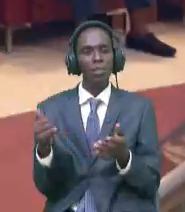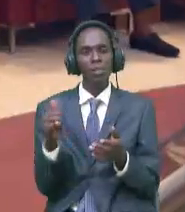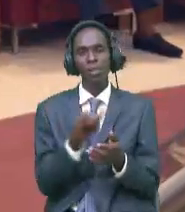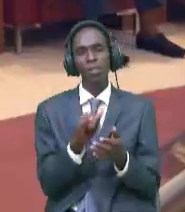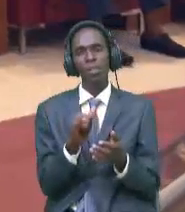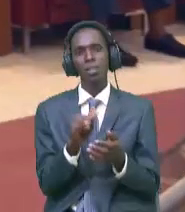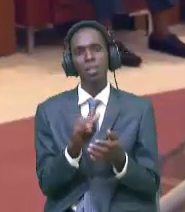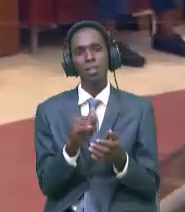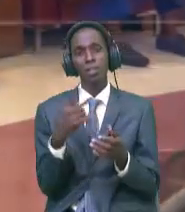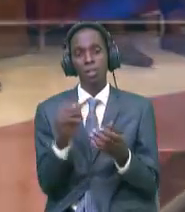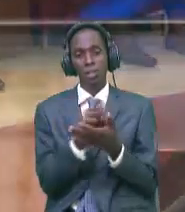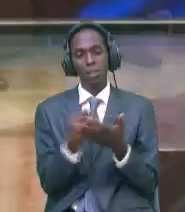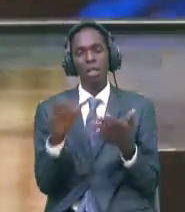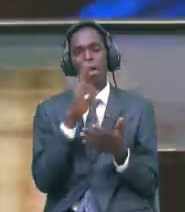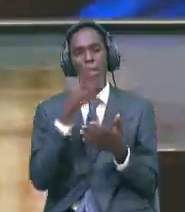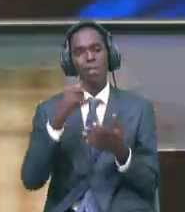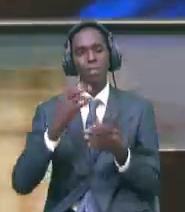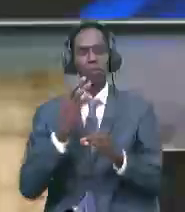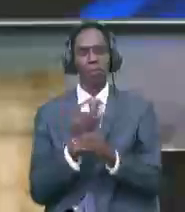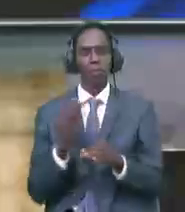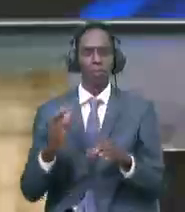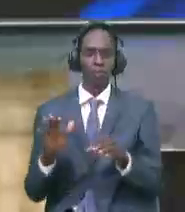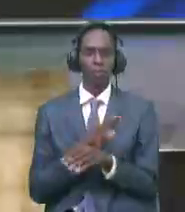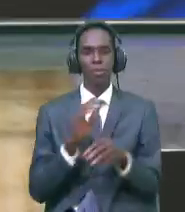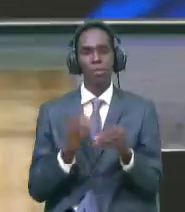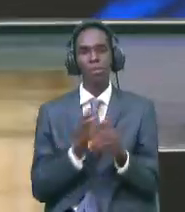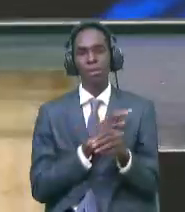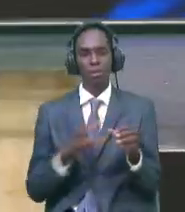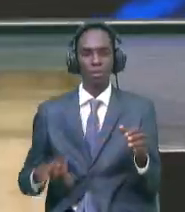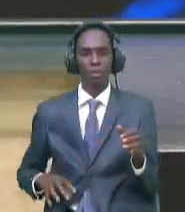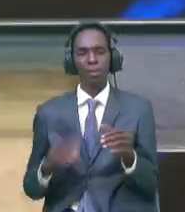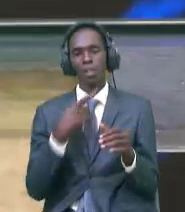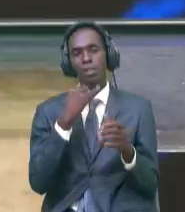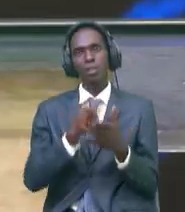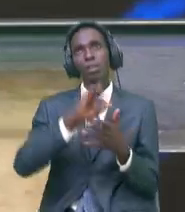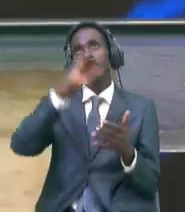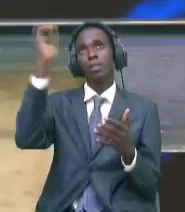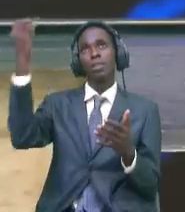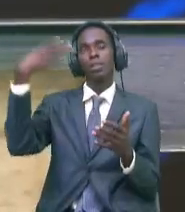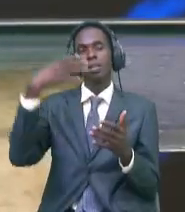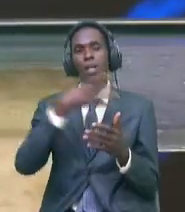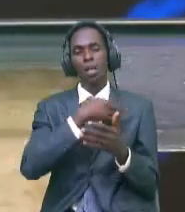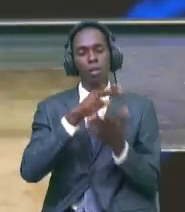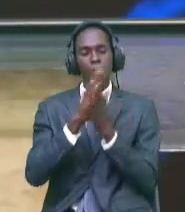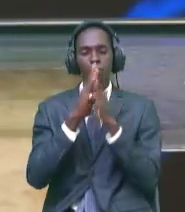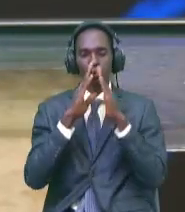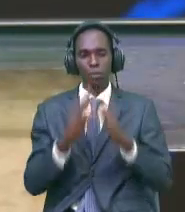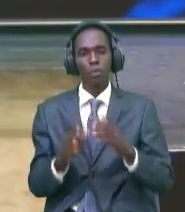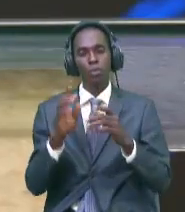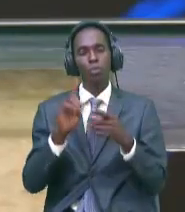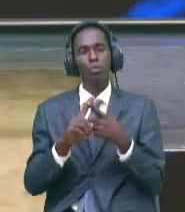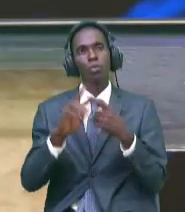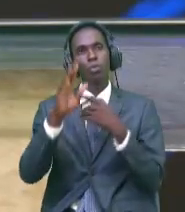the faithful in Christ. And it says, grace unto you and peace from God our